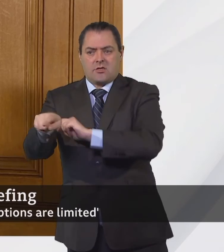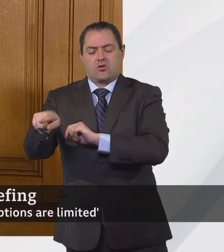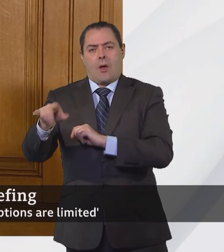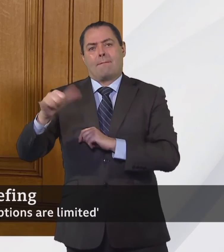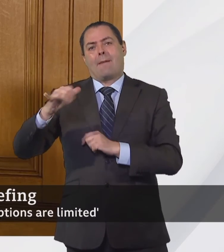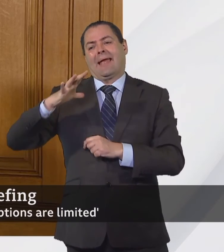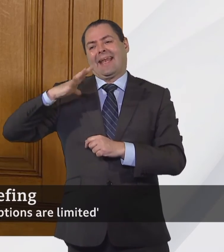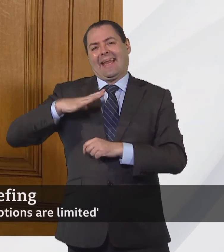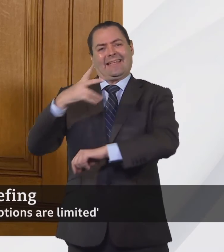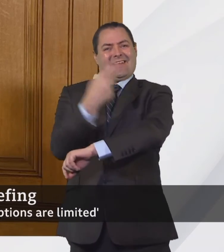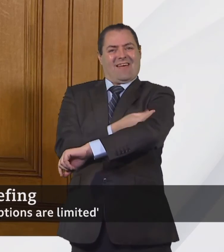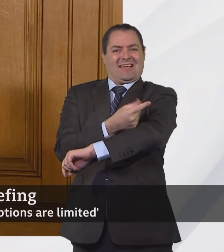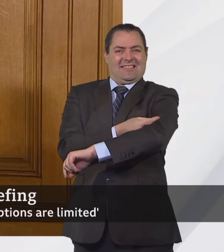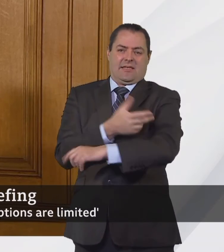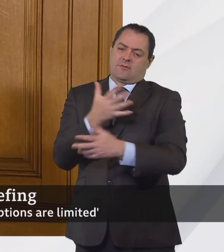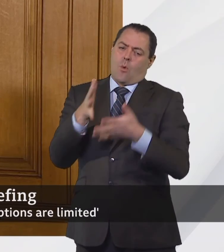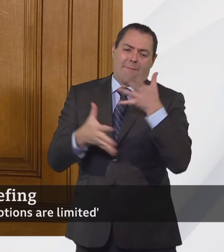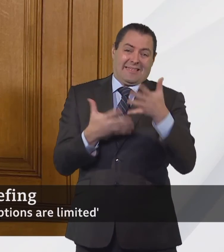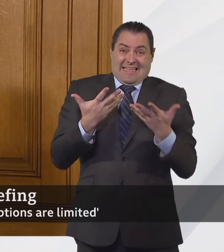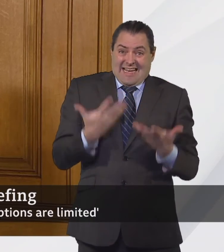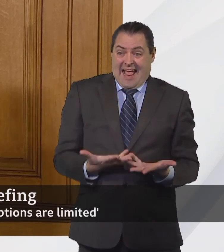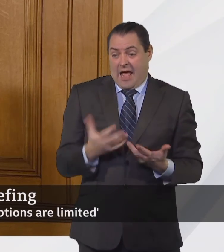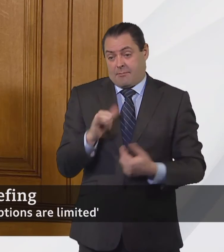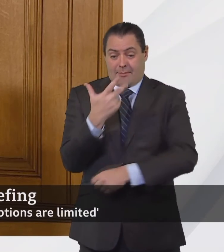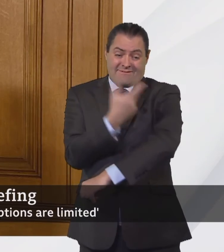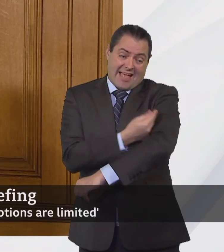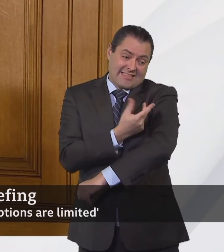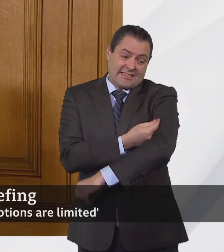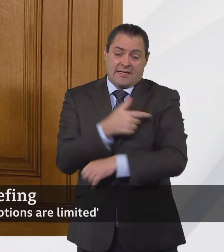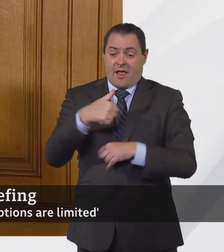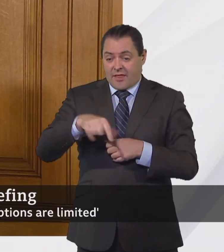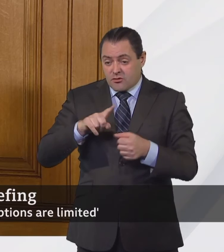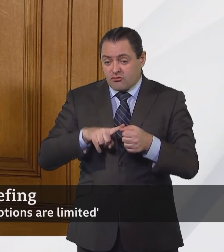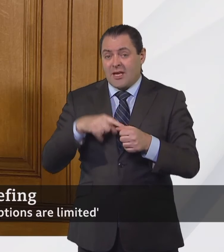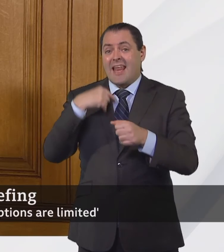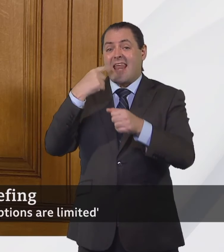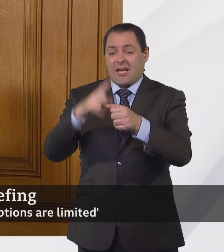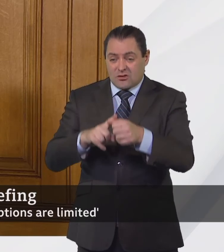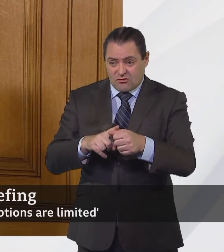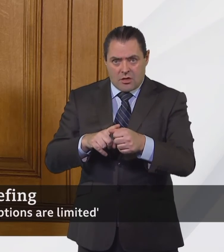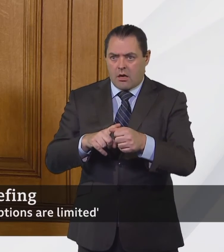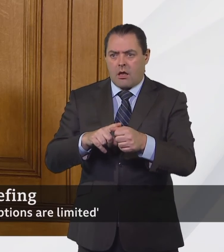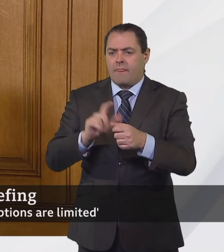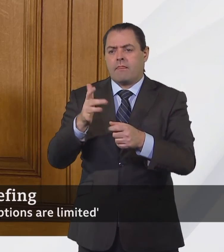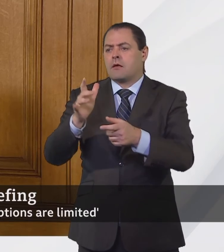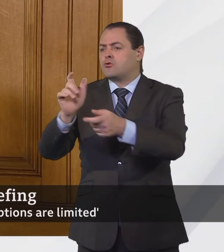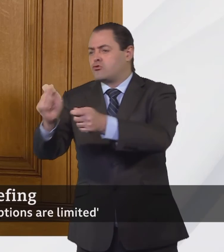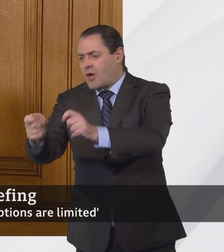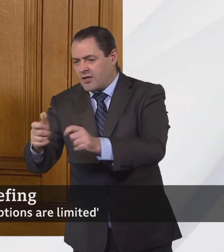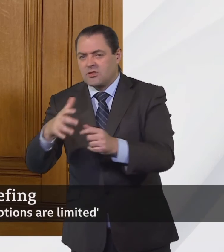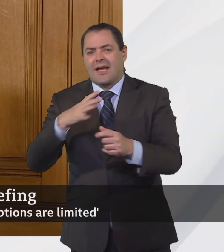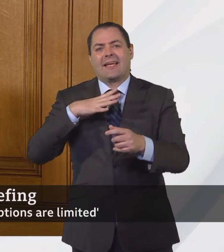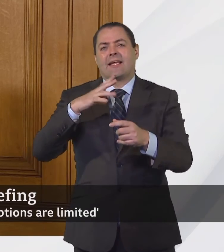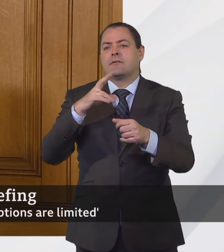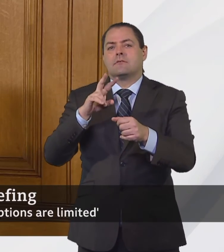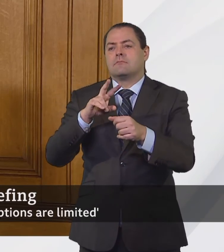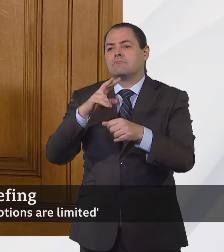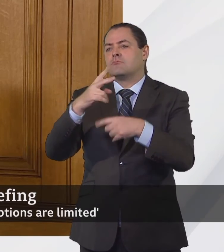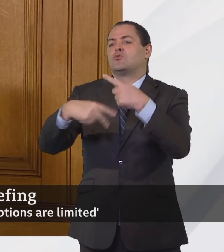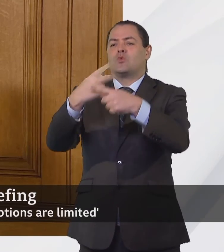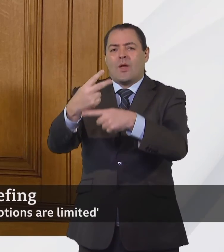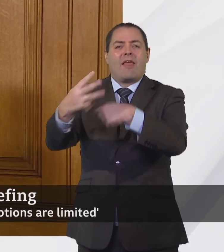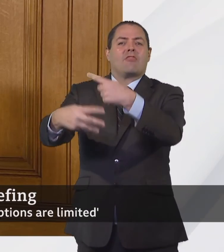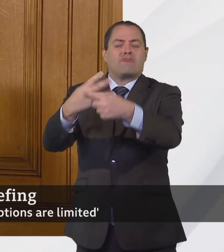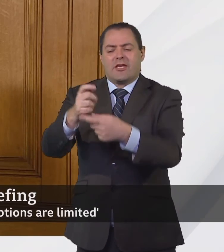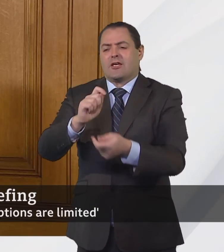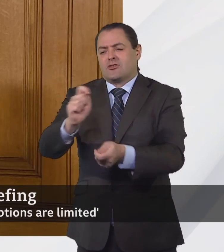now will be the vaccines that we use forever. We may have to get new ones that adapt to the changing virus. But what's very clear is